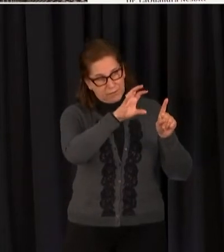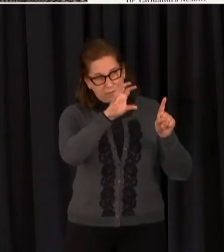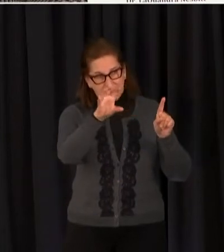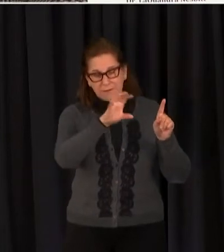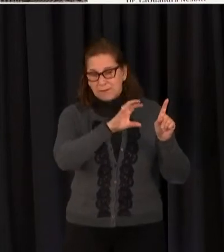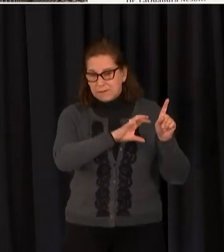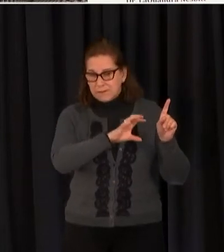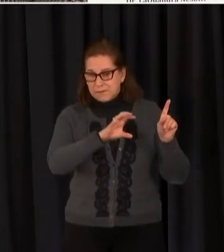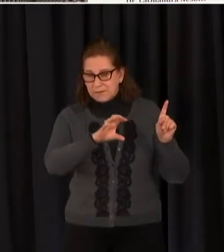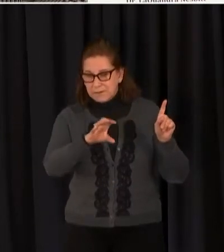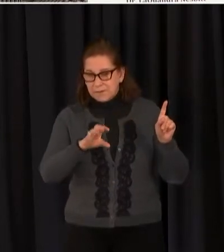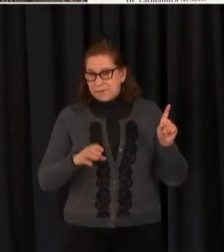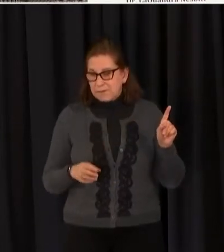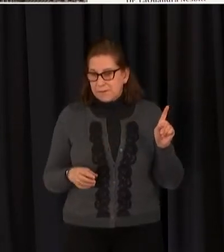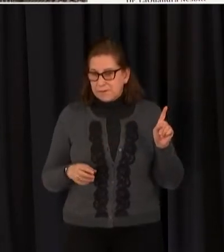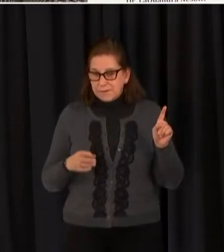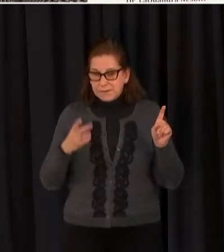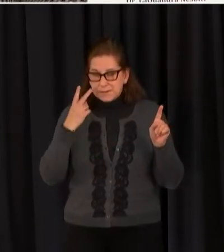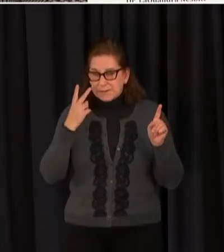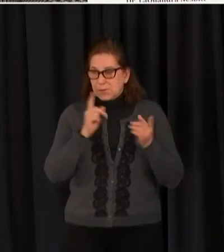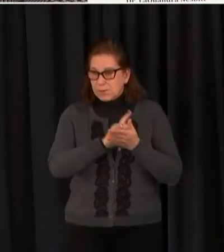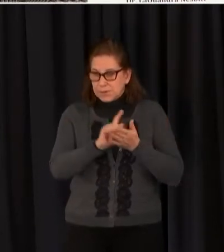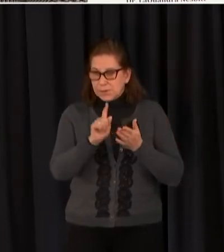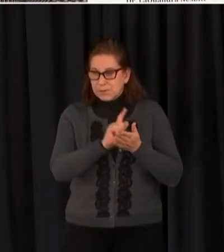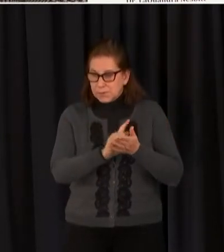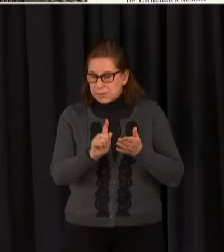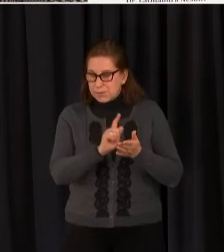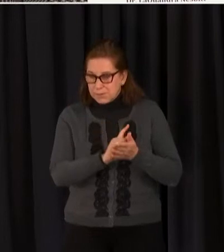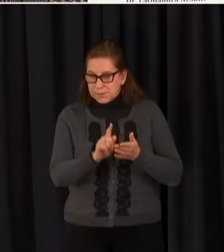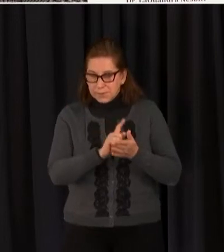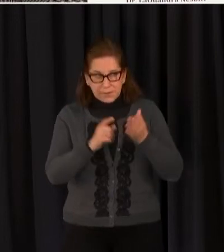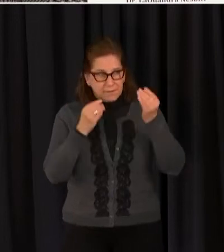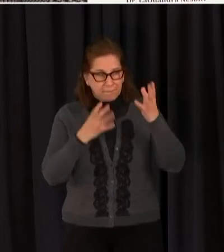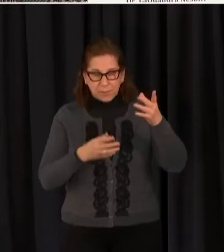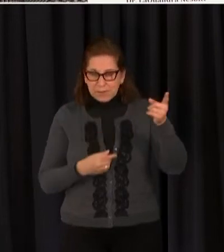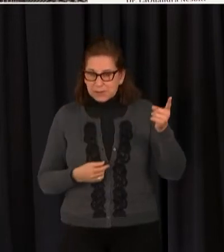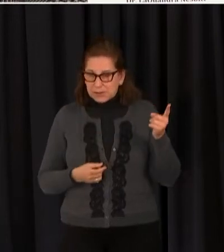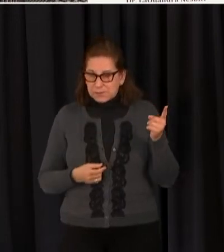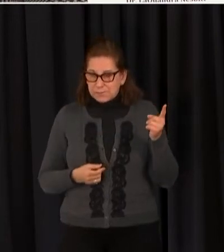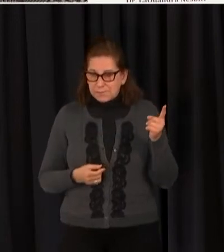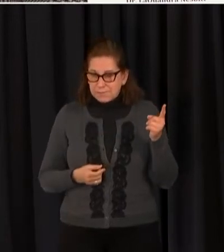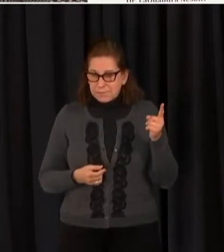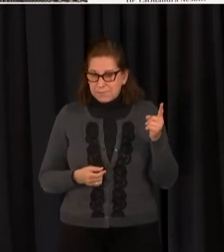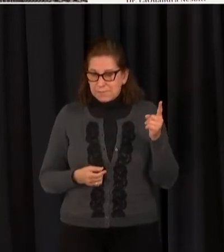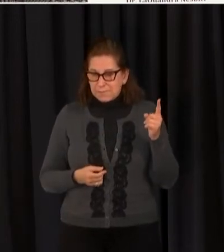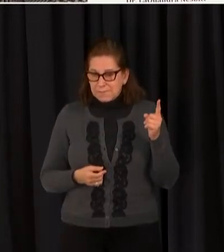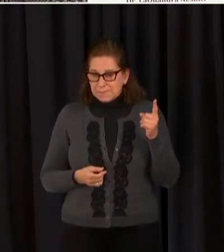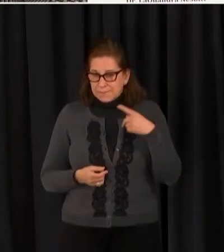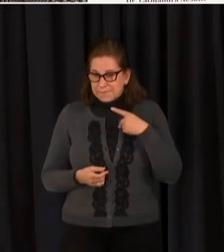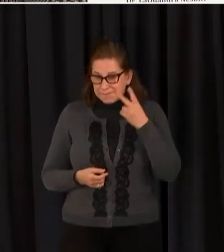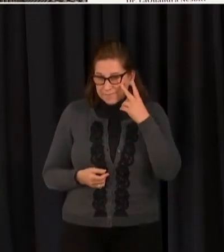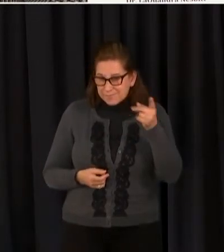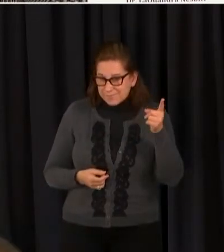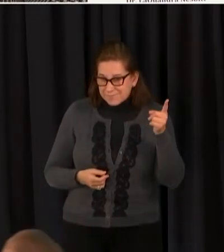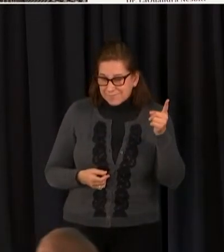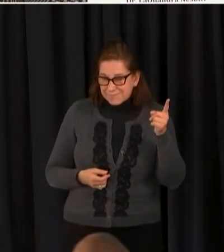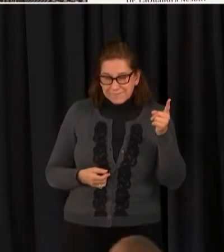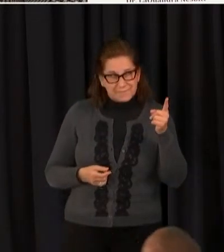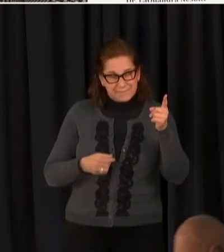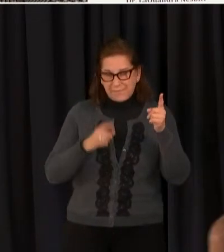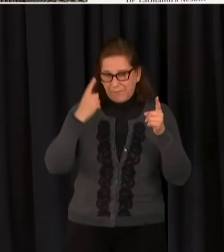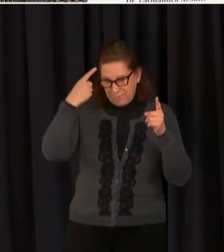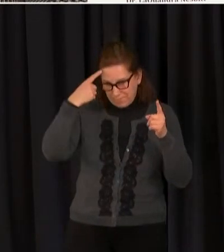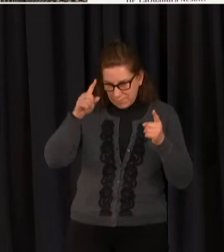more interactive in the next week or two, but here we just highlight the total number of cases that we've seen related to